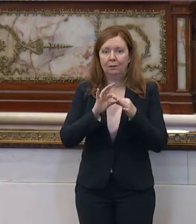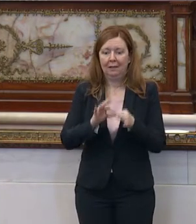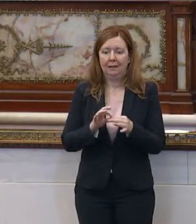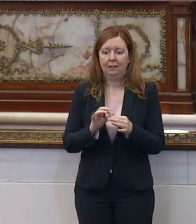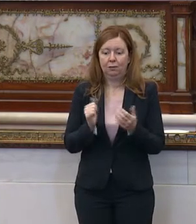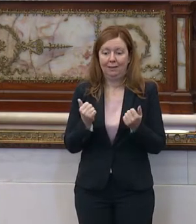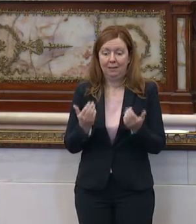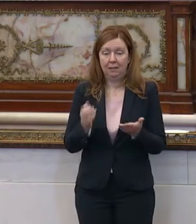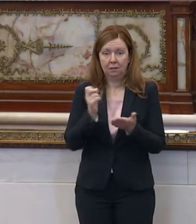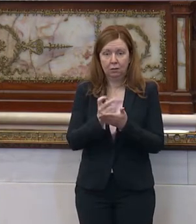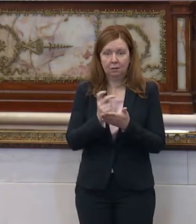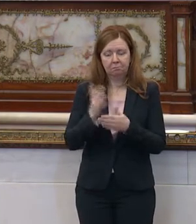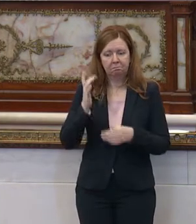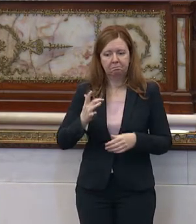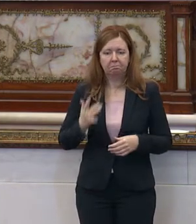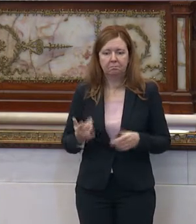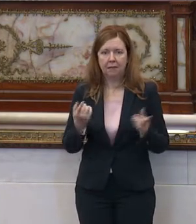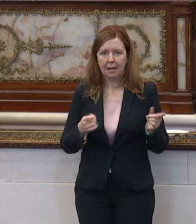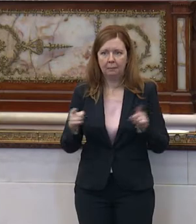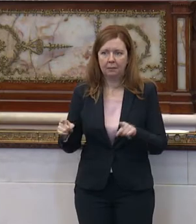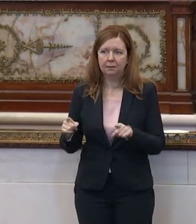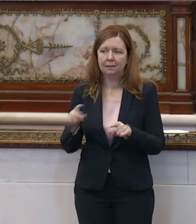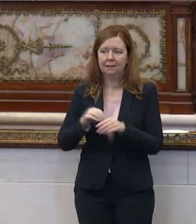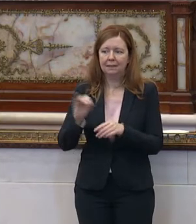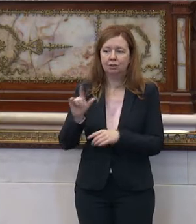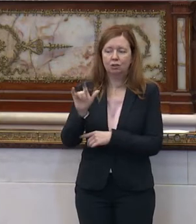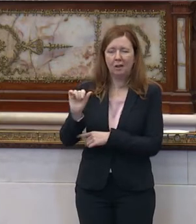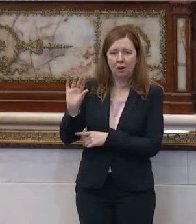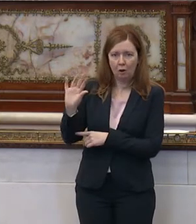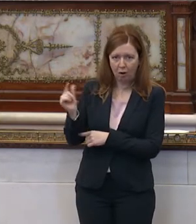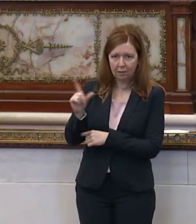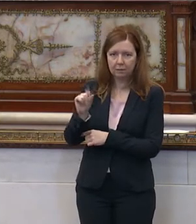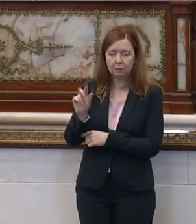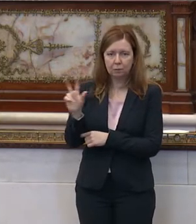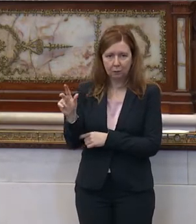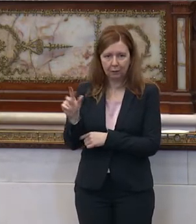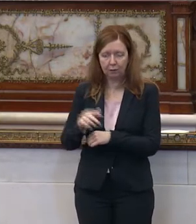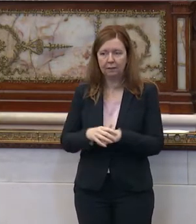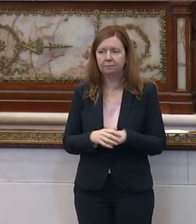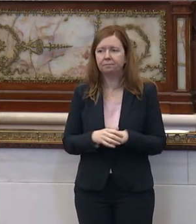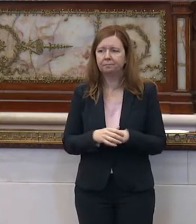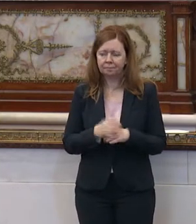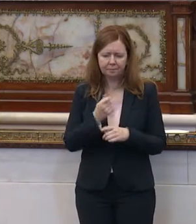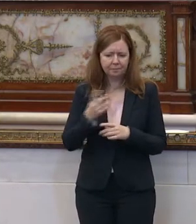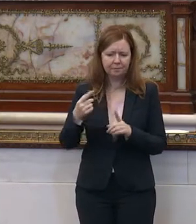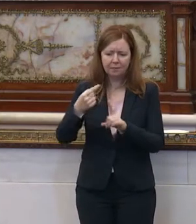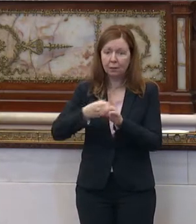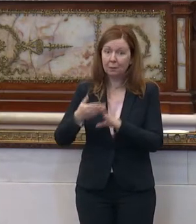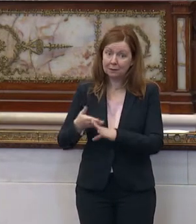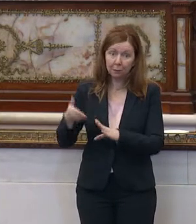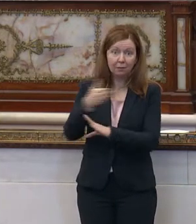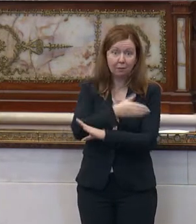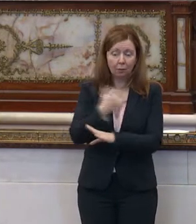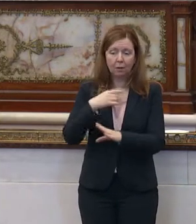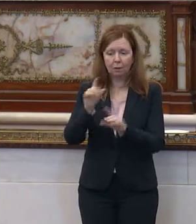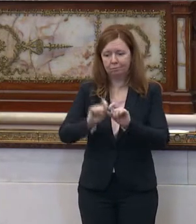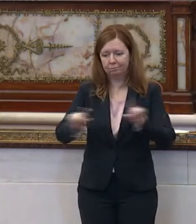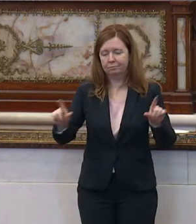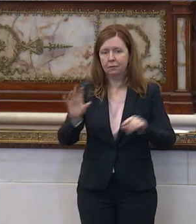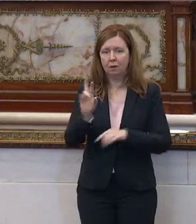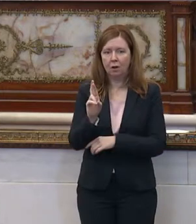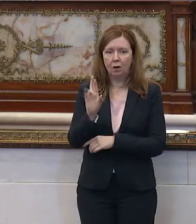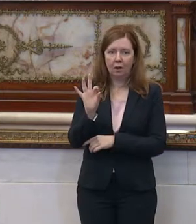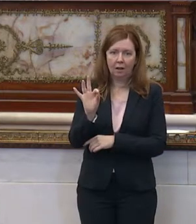this authorization would likely take place in July or August of 2023. So several months before that, what we do is put out an